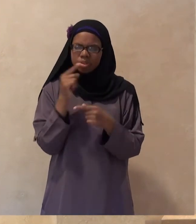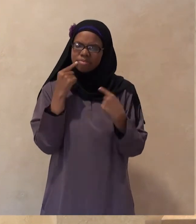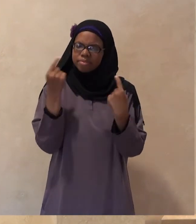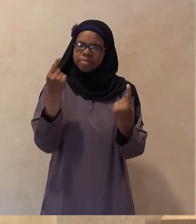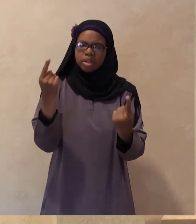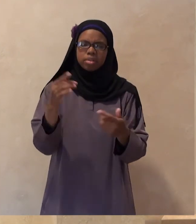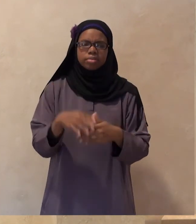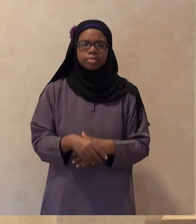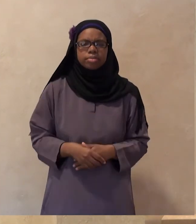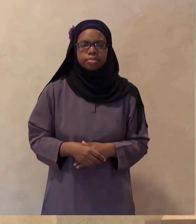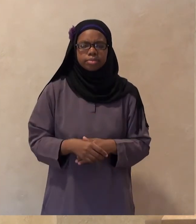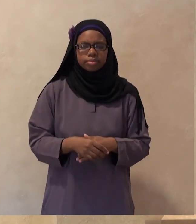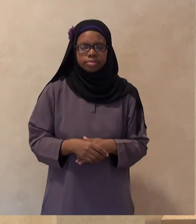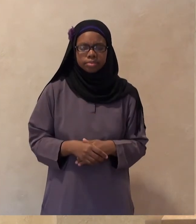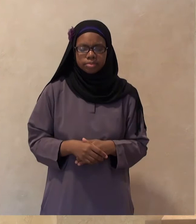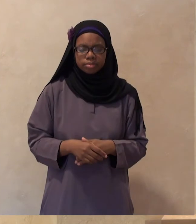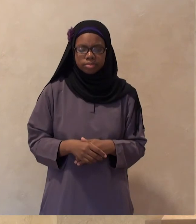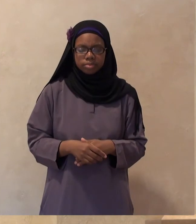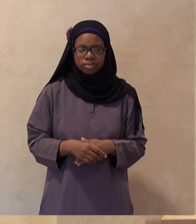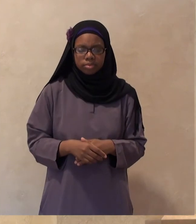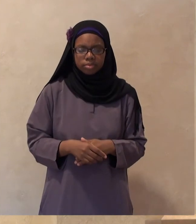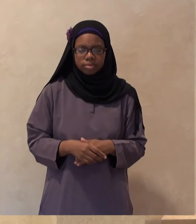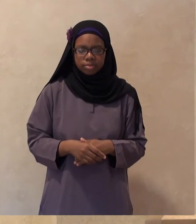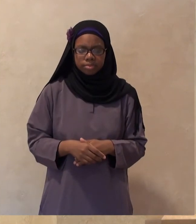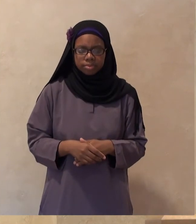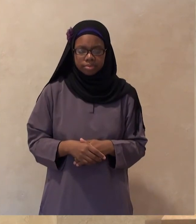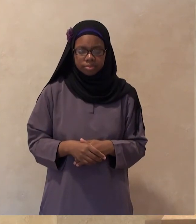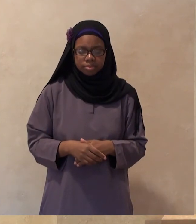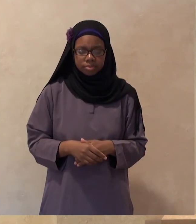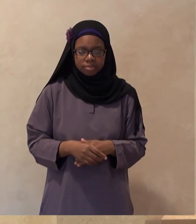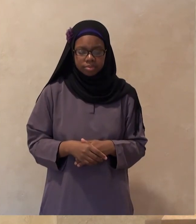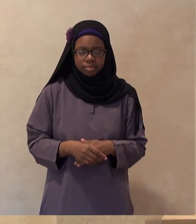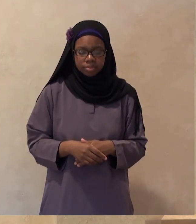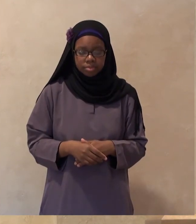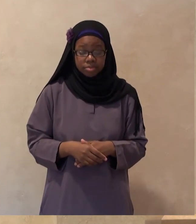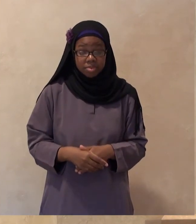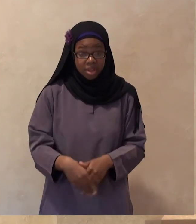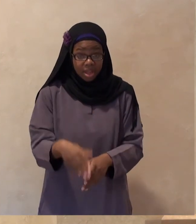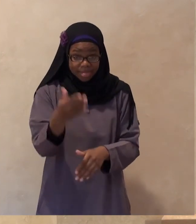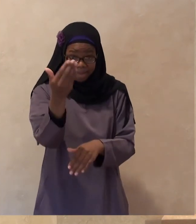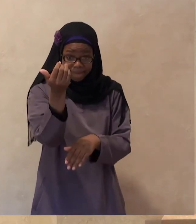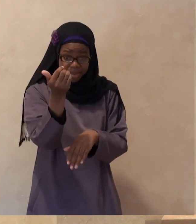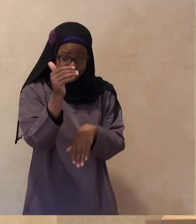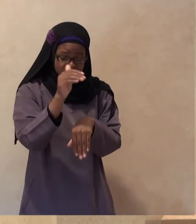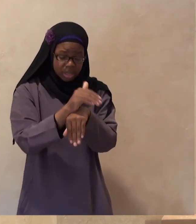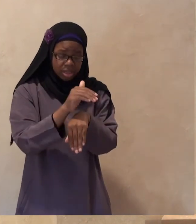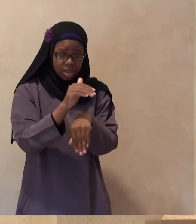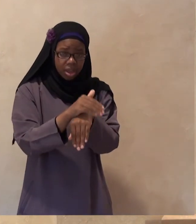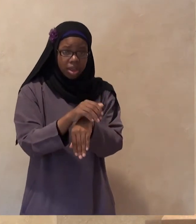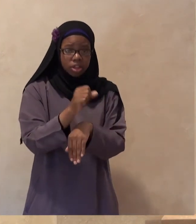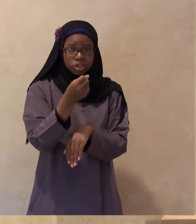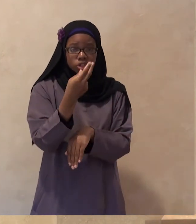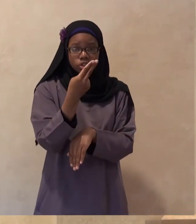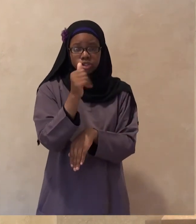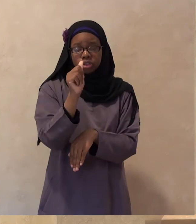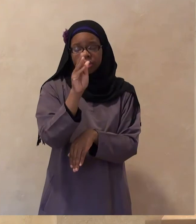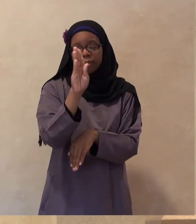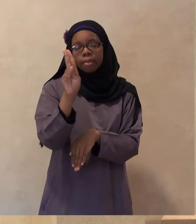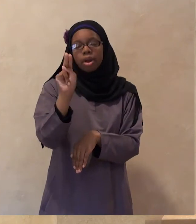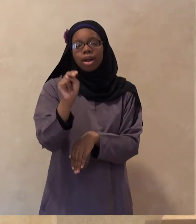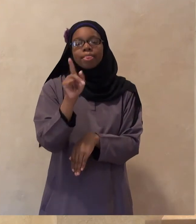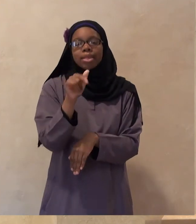of humbly fiqh, Kashaful Qina. He says that as for the 15th night of Sha'ban, it is a night of